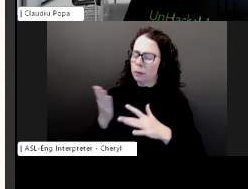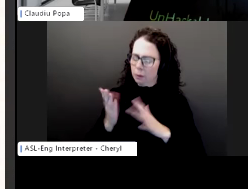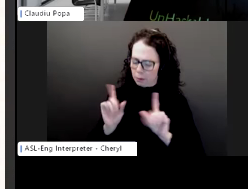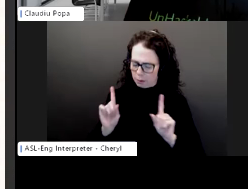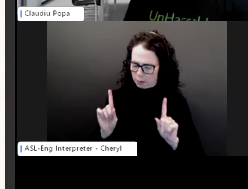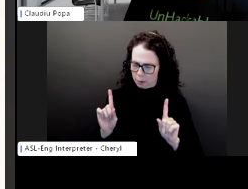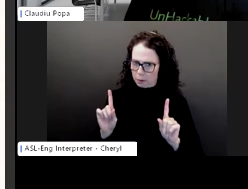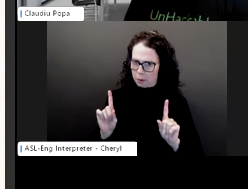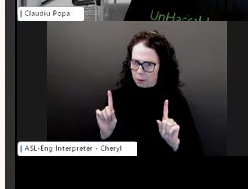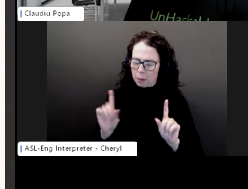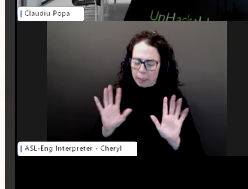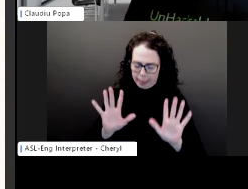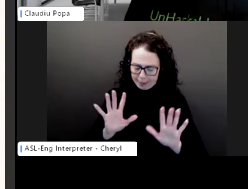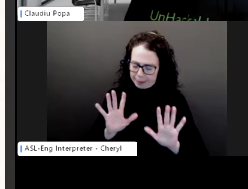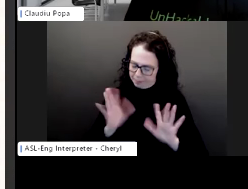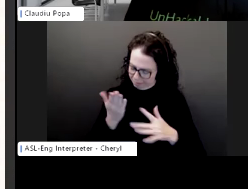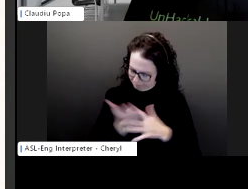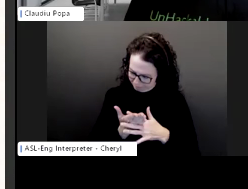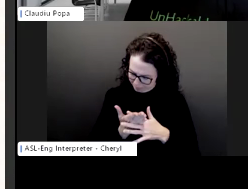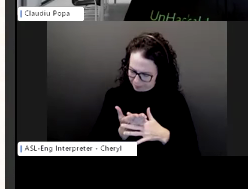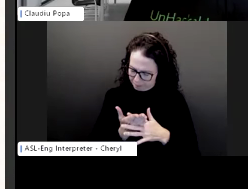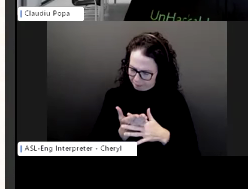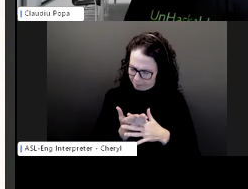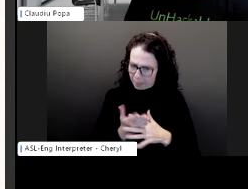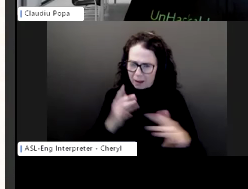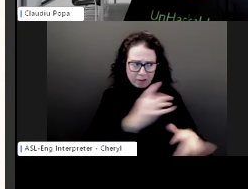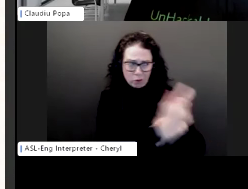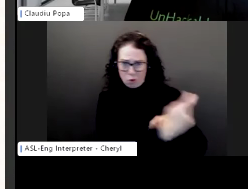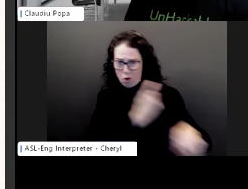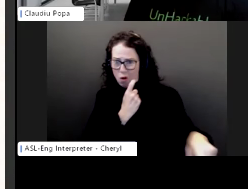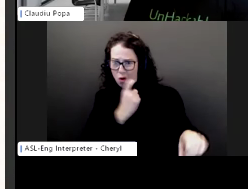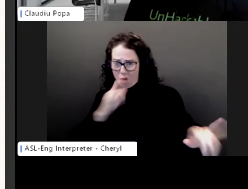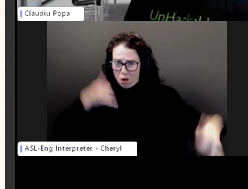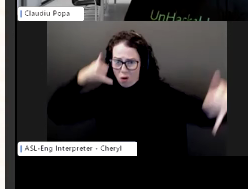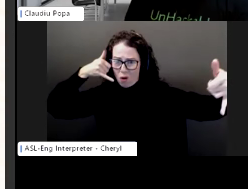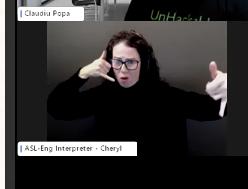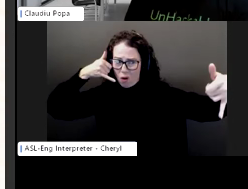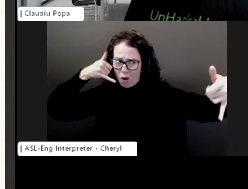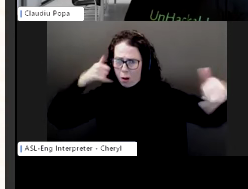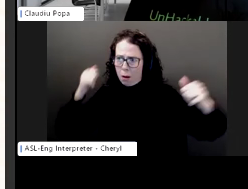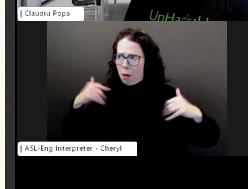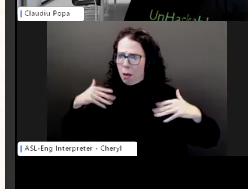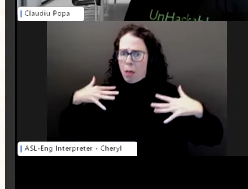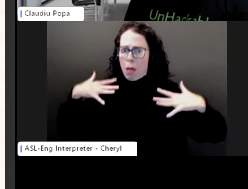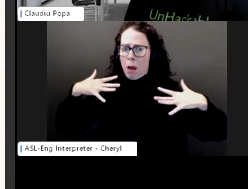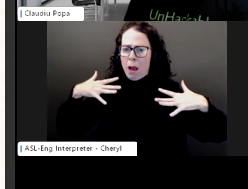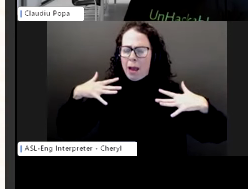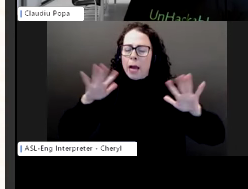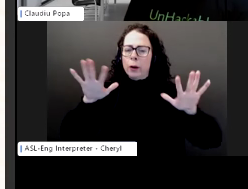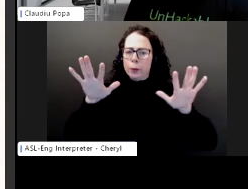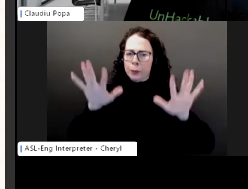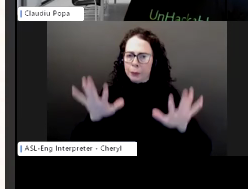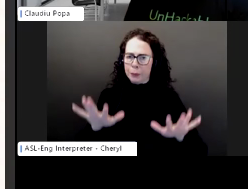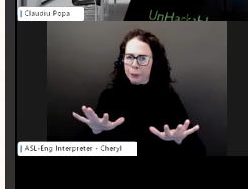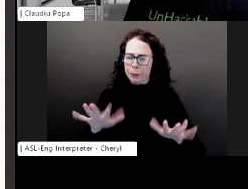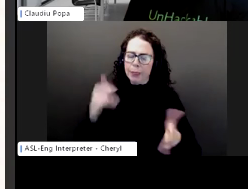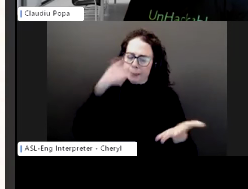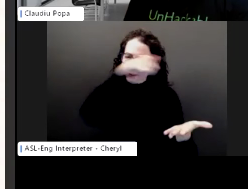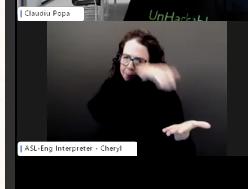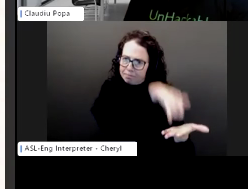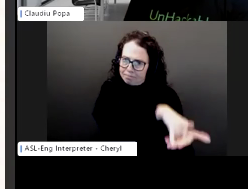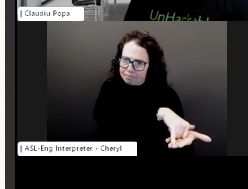up, just tell them you're going to call them back or not, but call somebody you trust. Bounce the idea